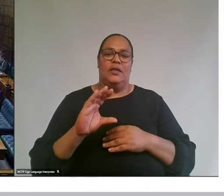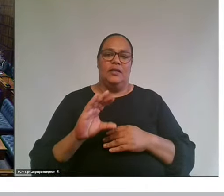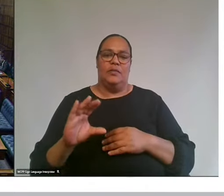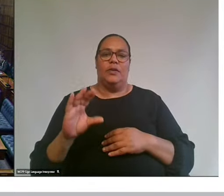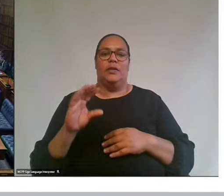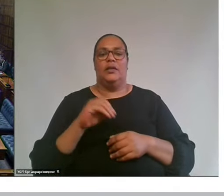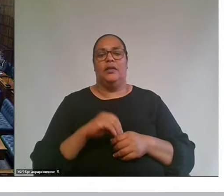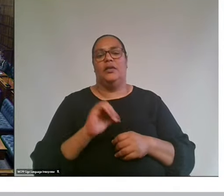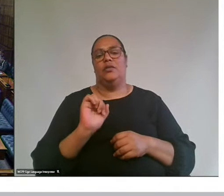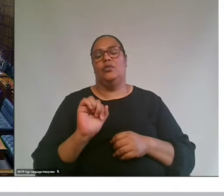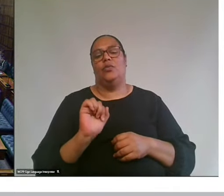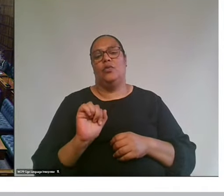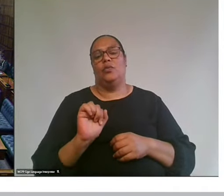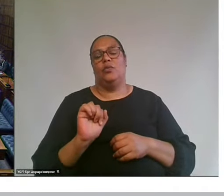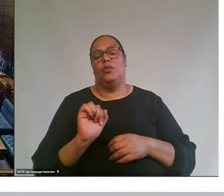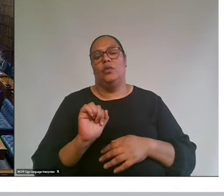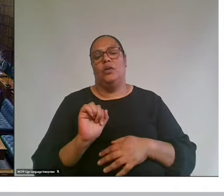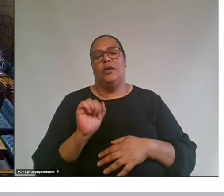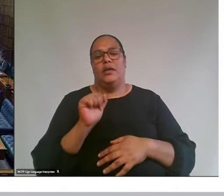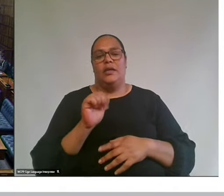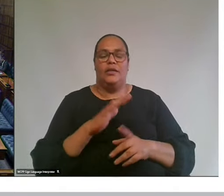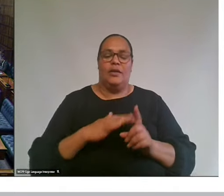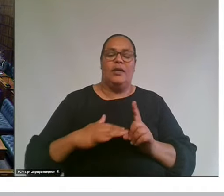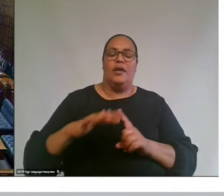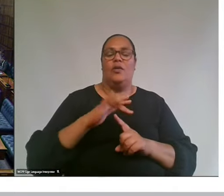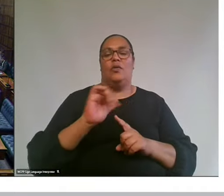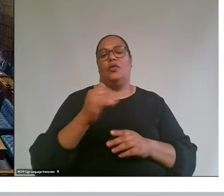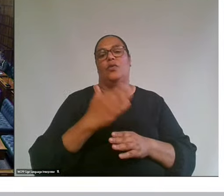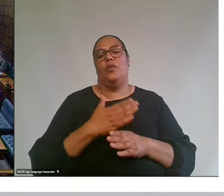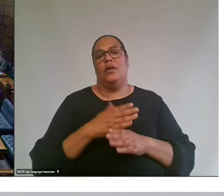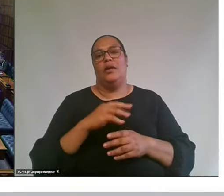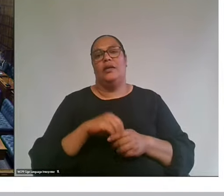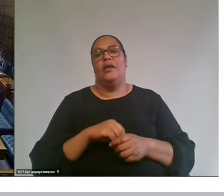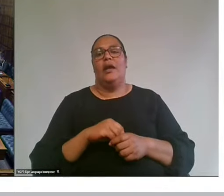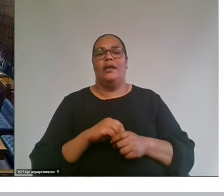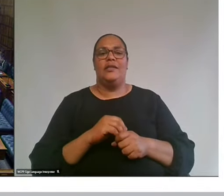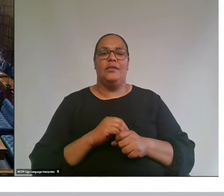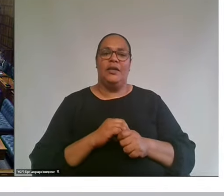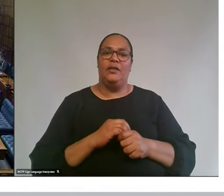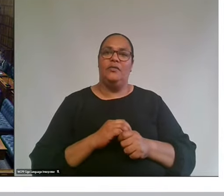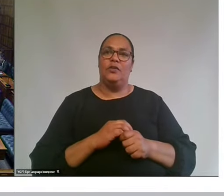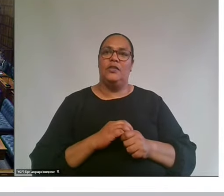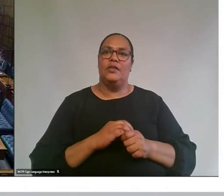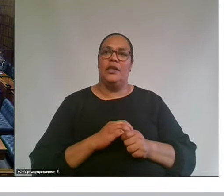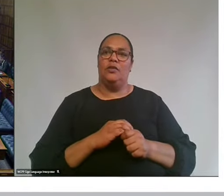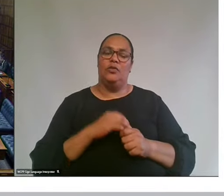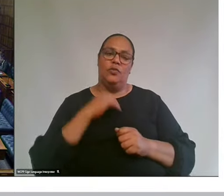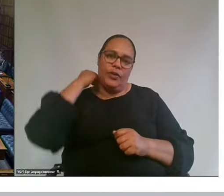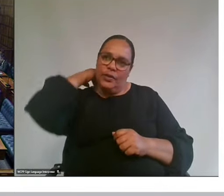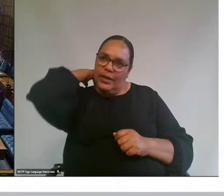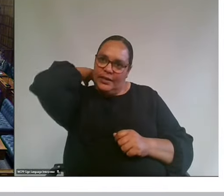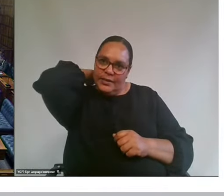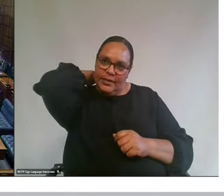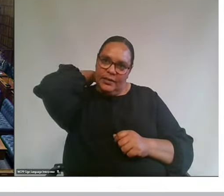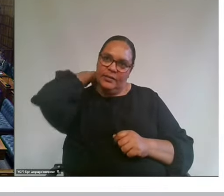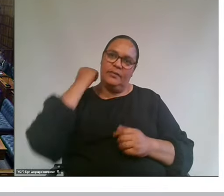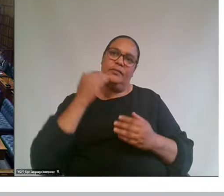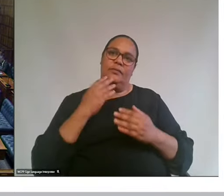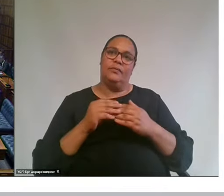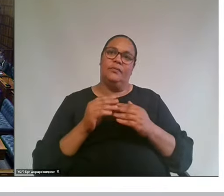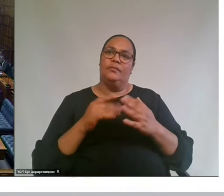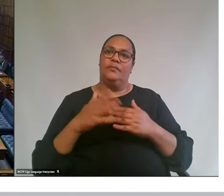in uh in in in in in the area that you're operating in thank you chair thank you member members any further